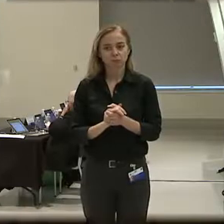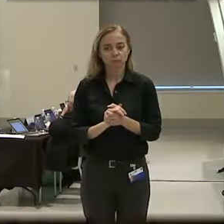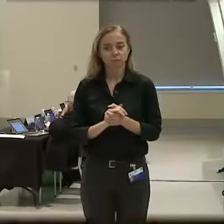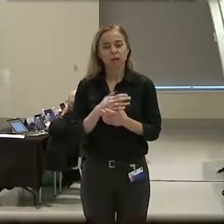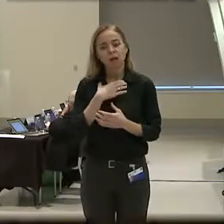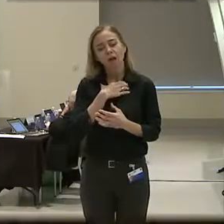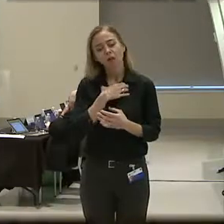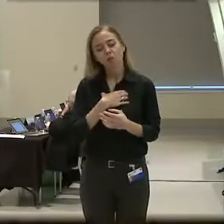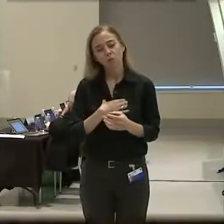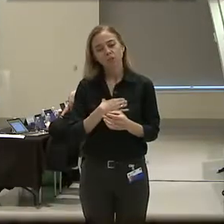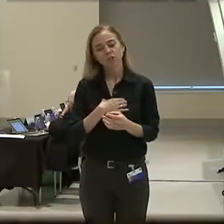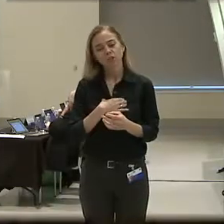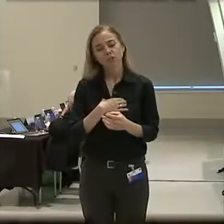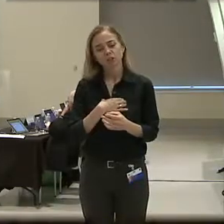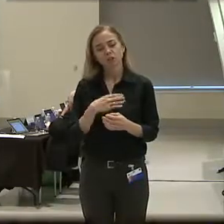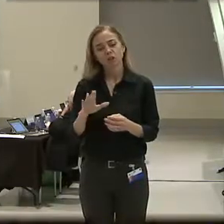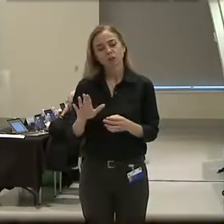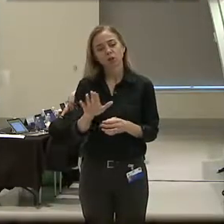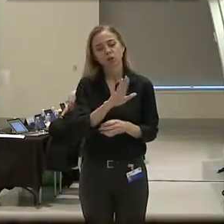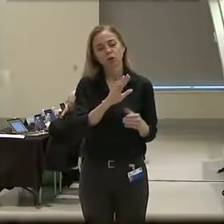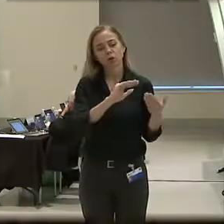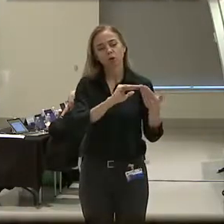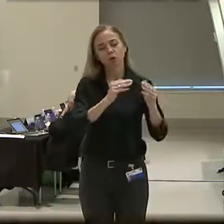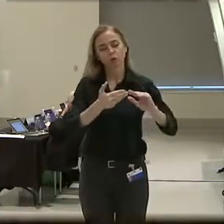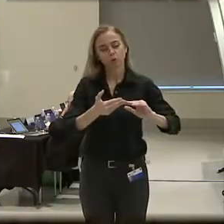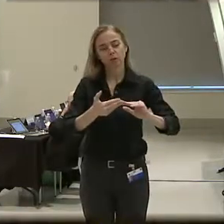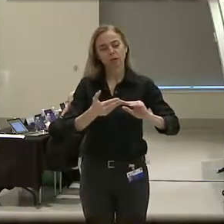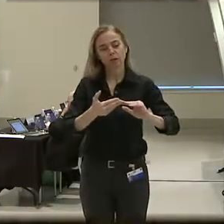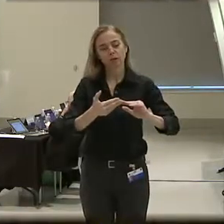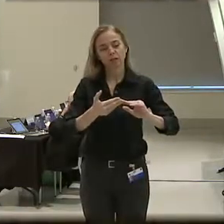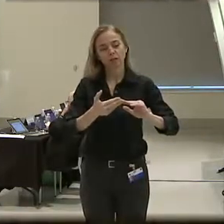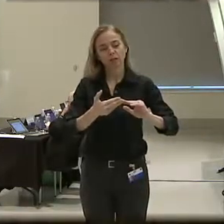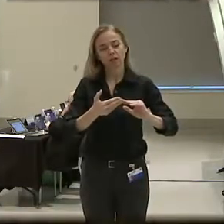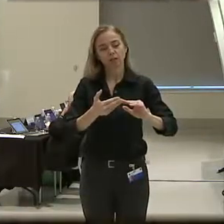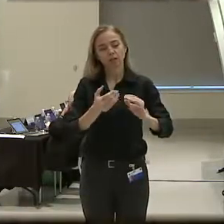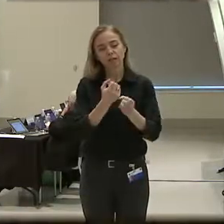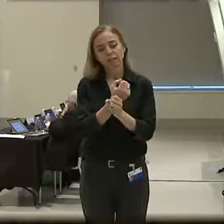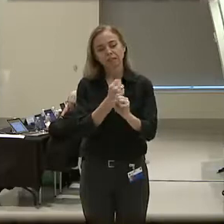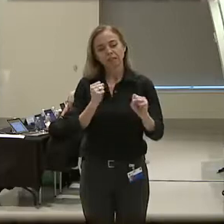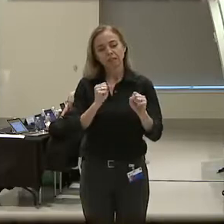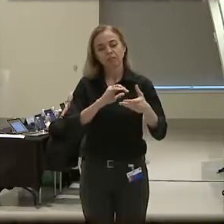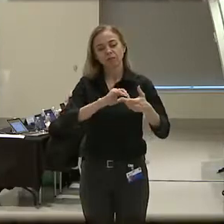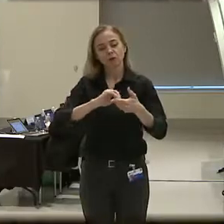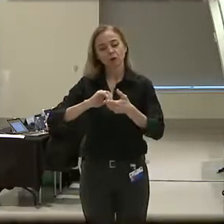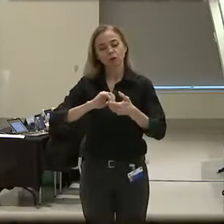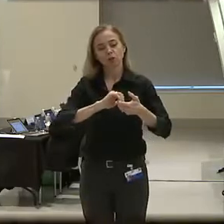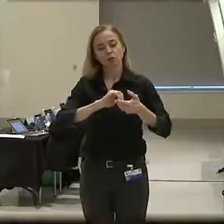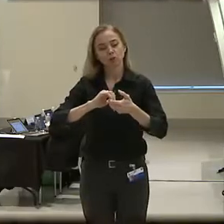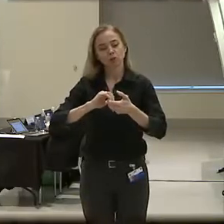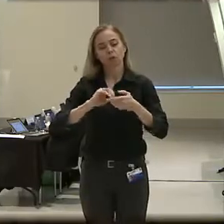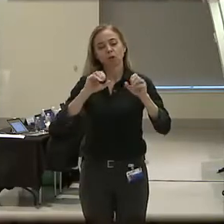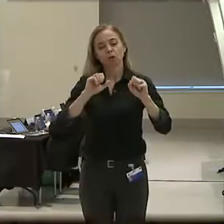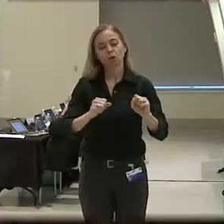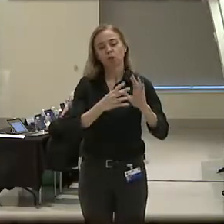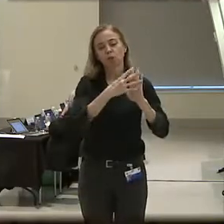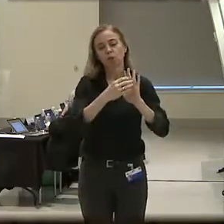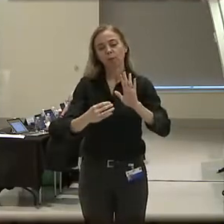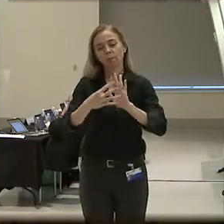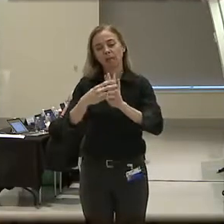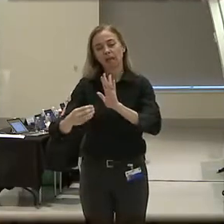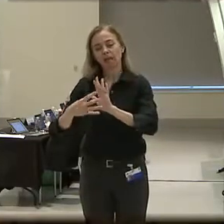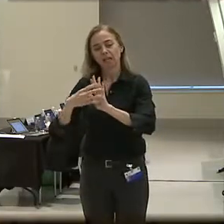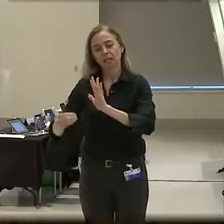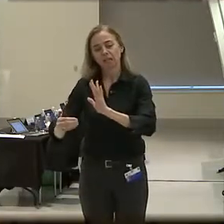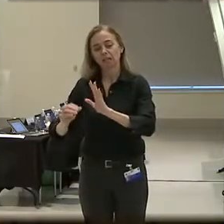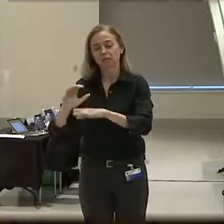I wish that your community safety partnership program could be replicated in